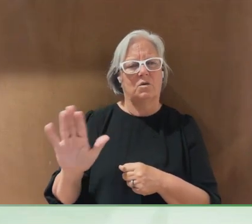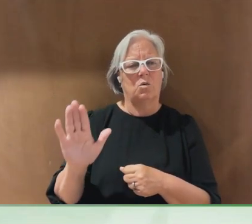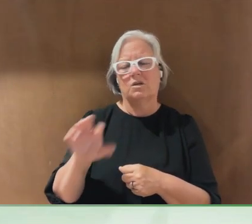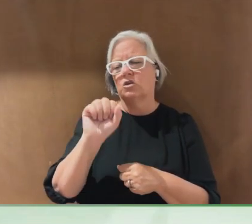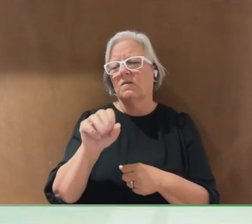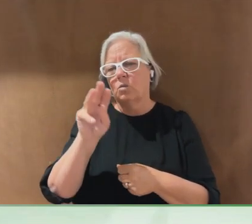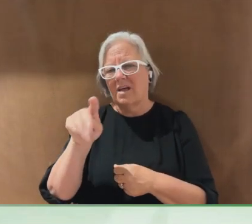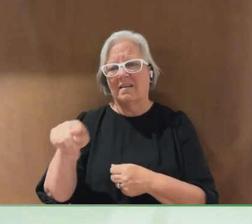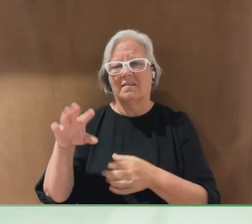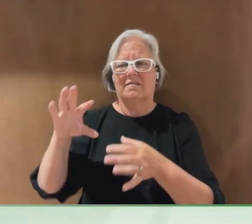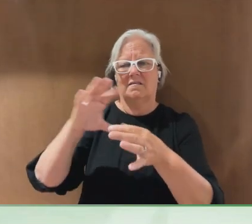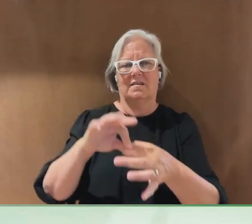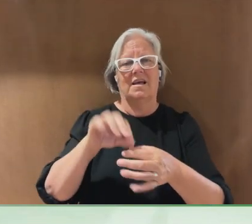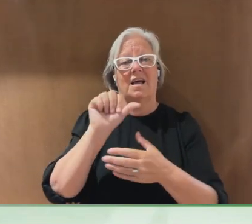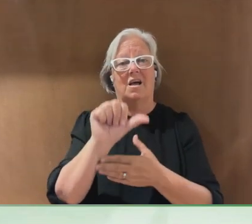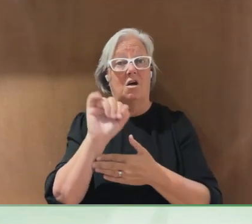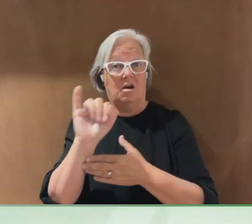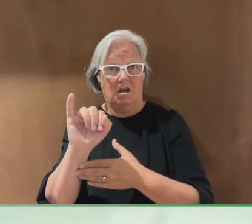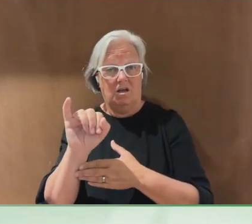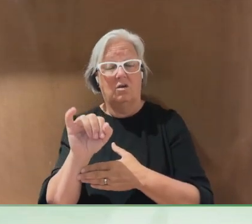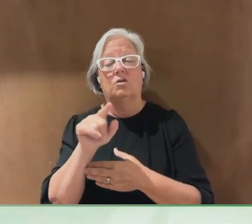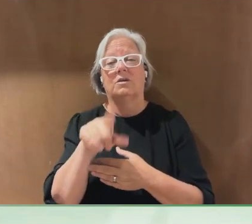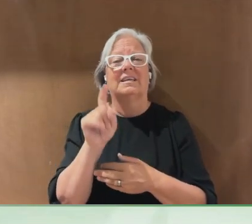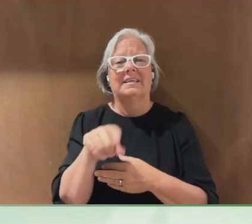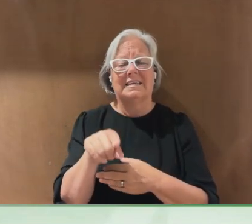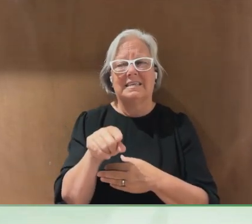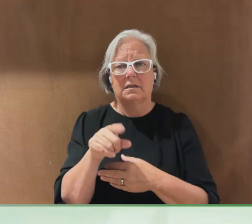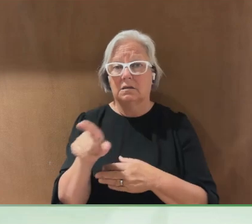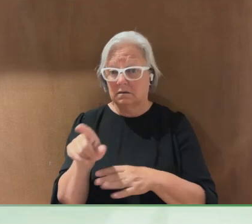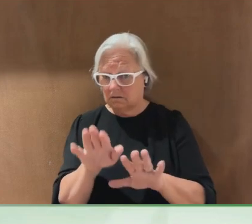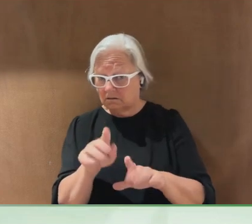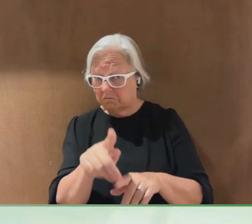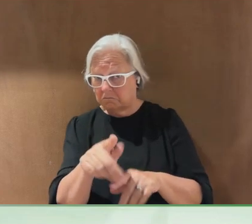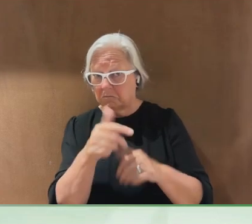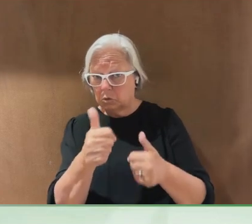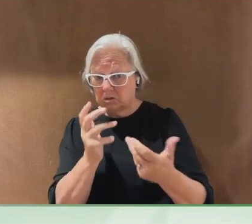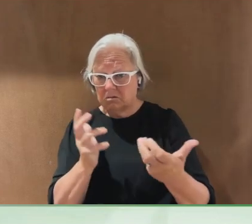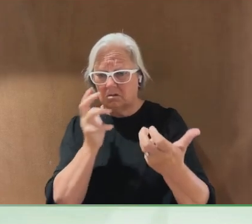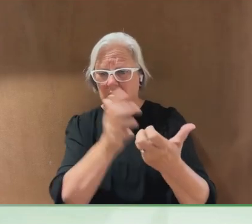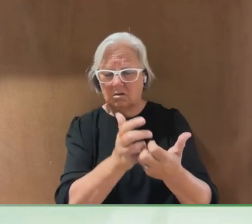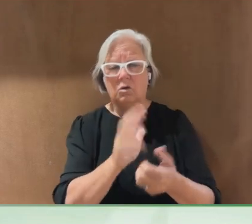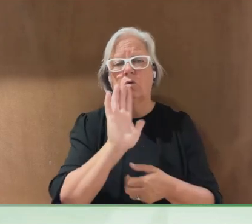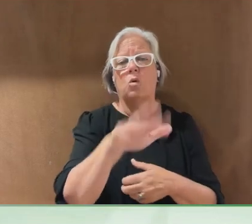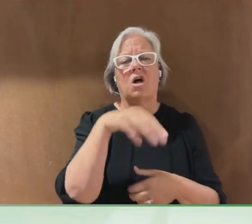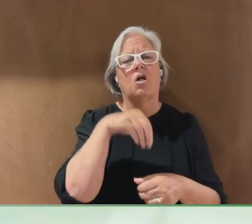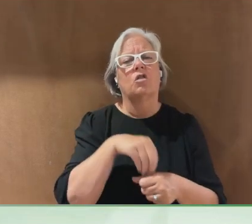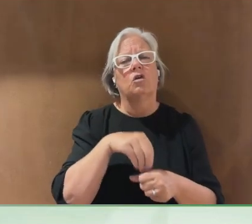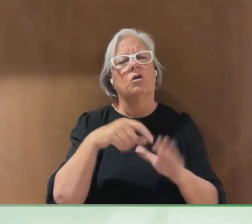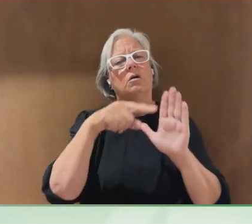you have to make sure that it is compliant with your internal policy, which should be